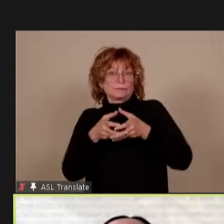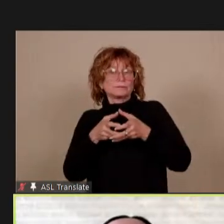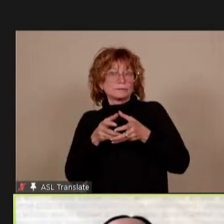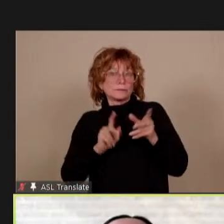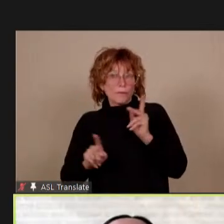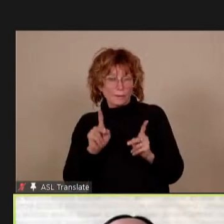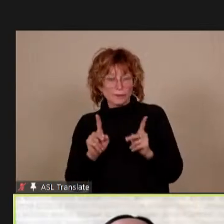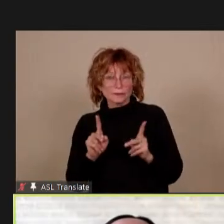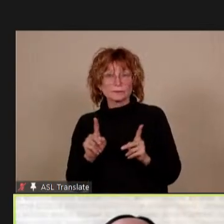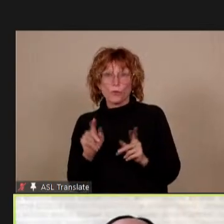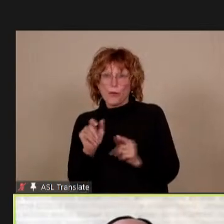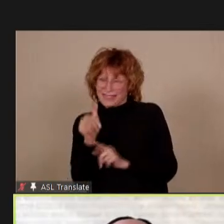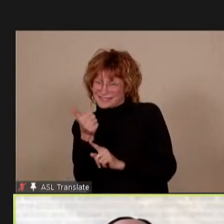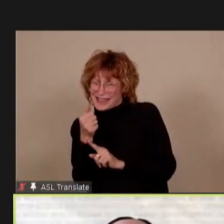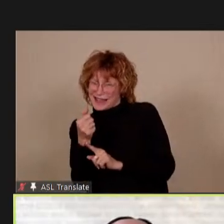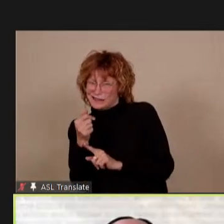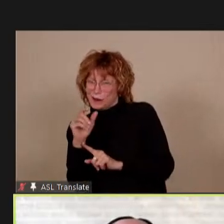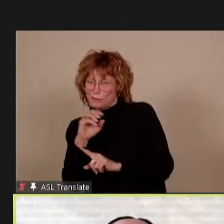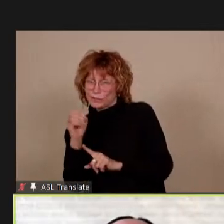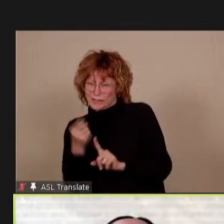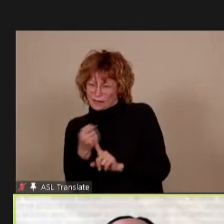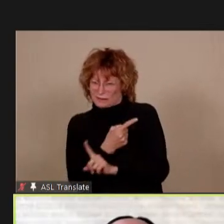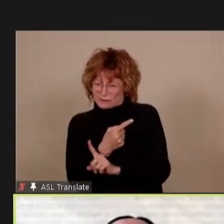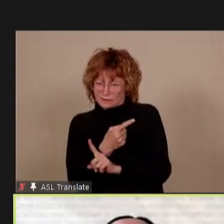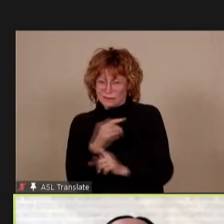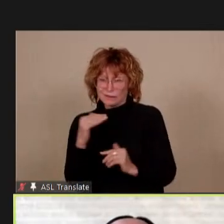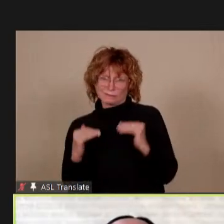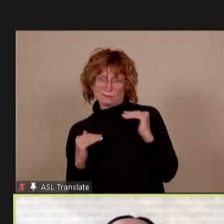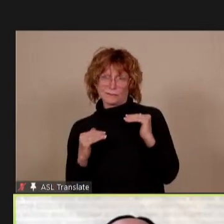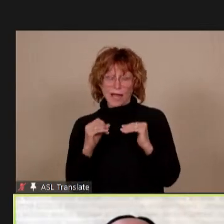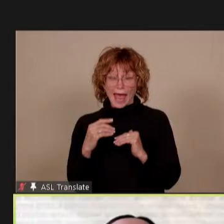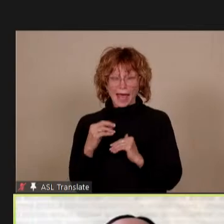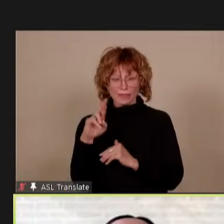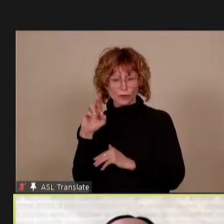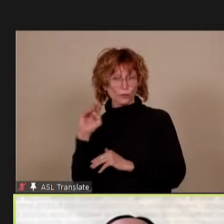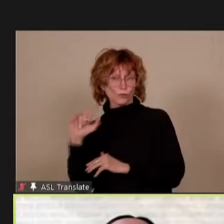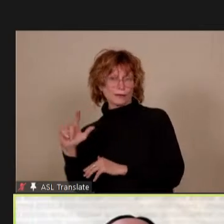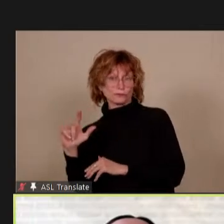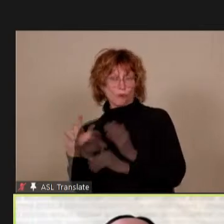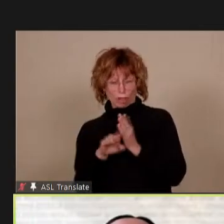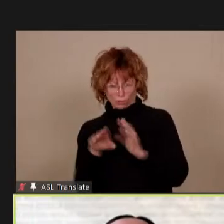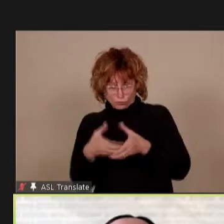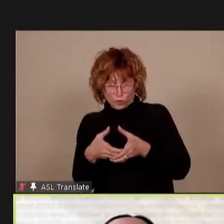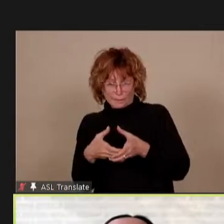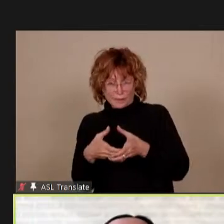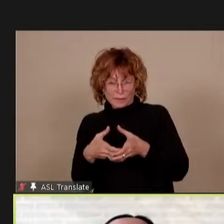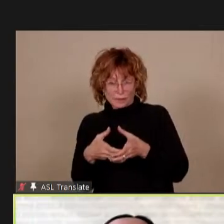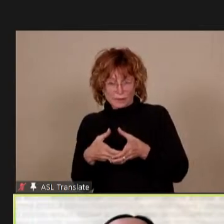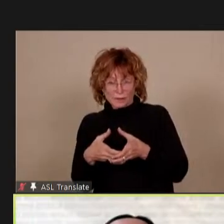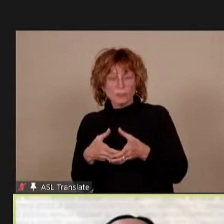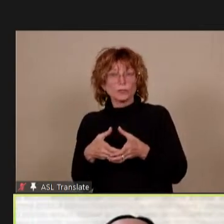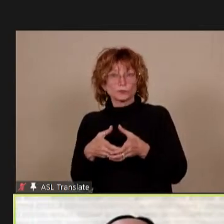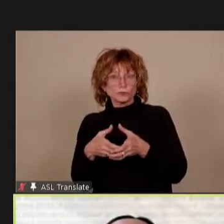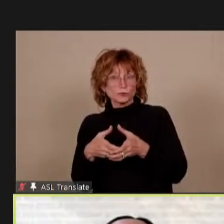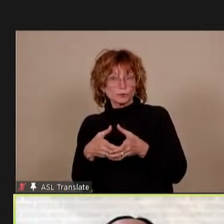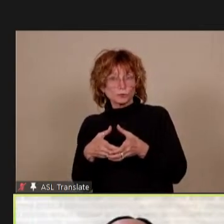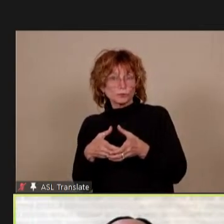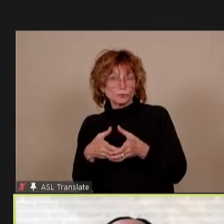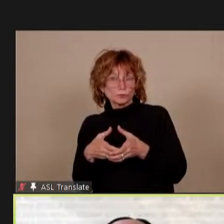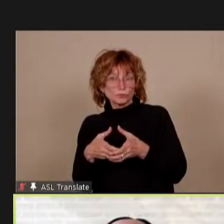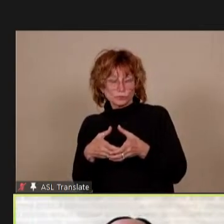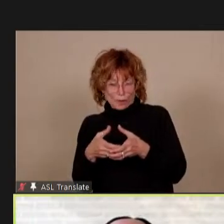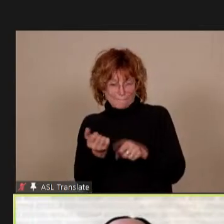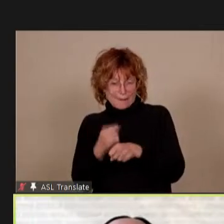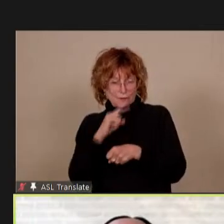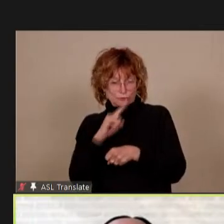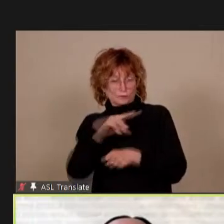10% deviation. The racial minority voice should be preserved or created to the extent possible. And